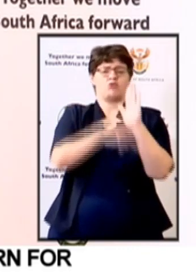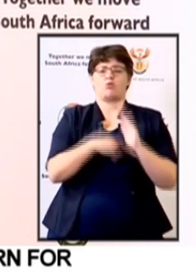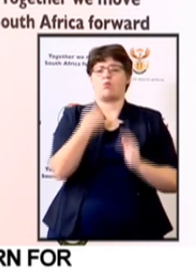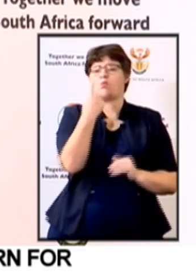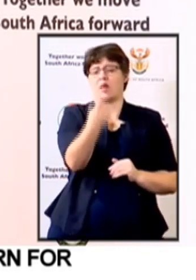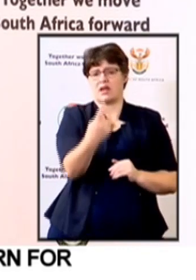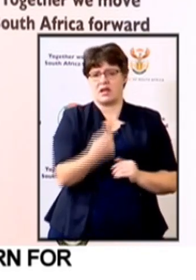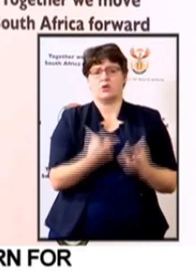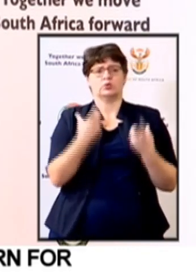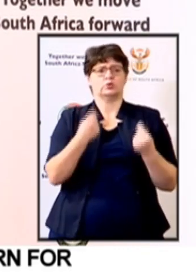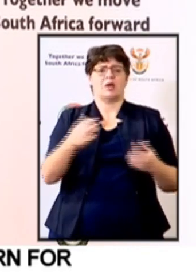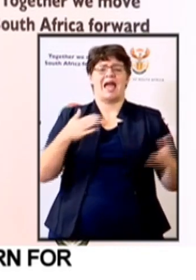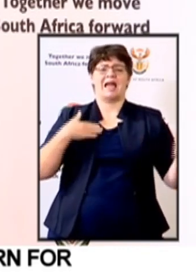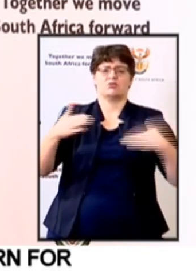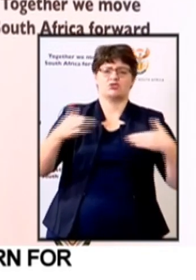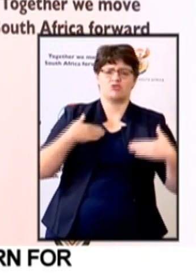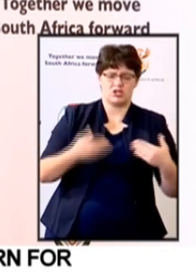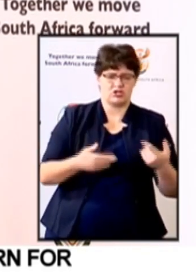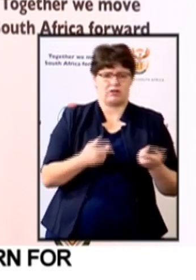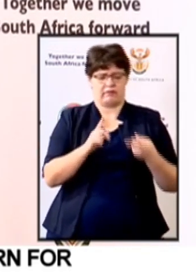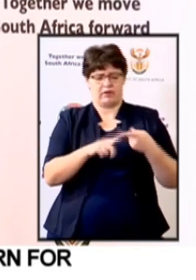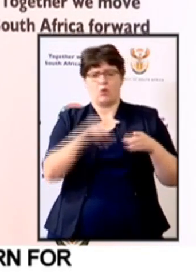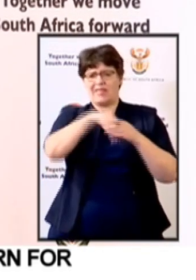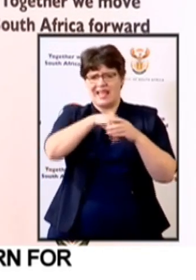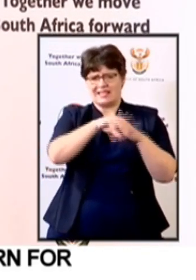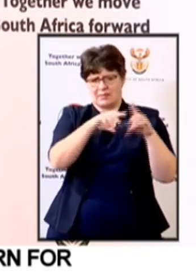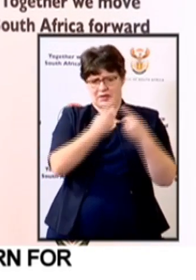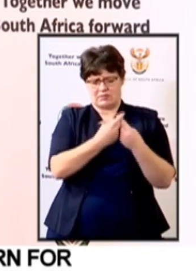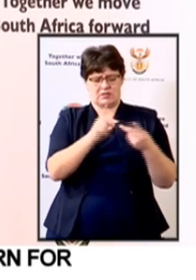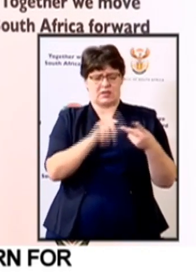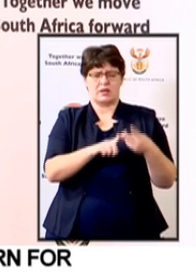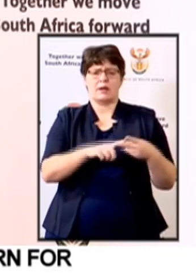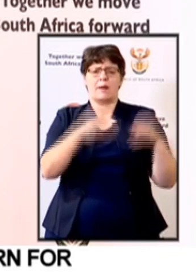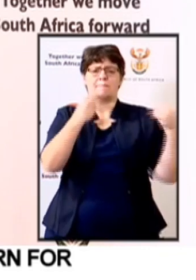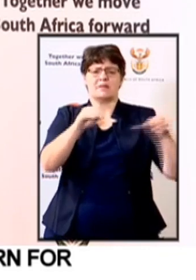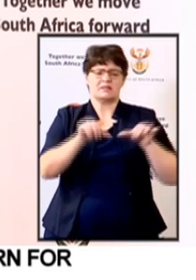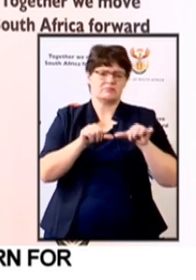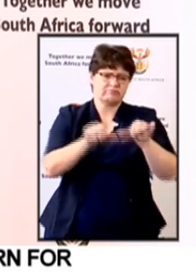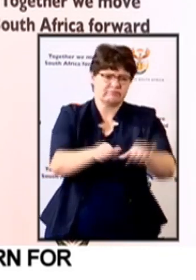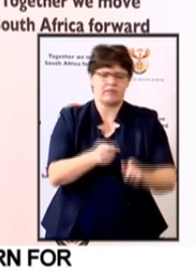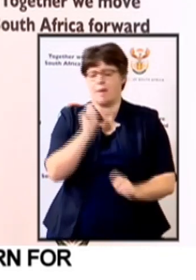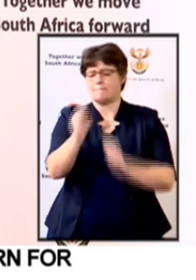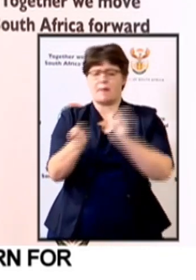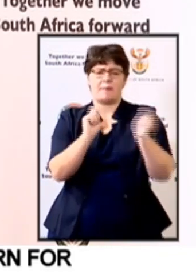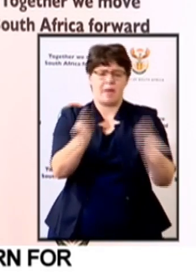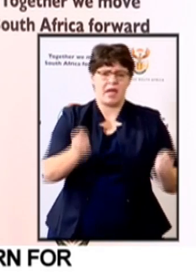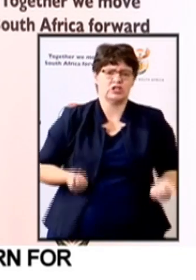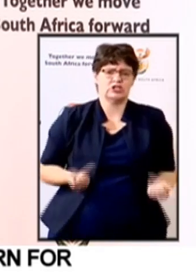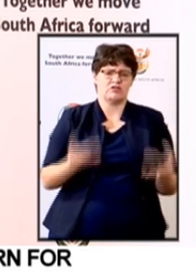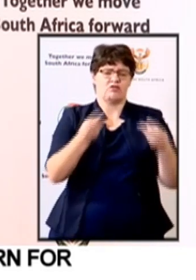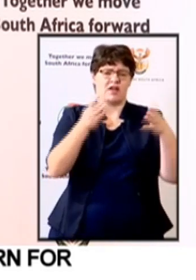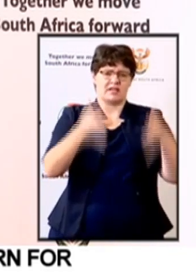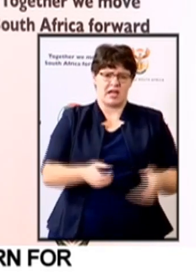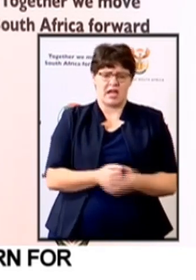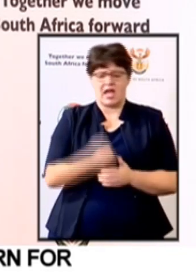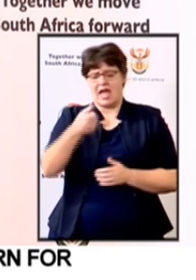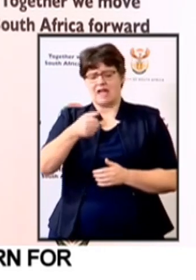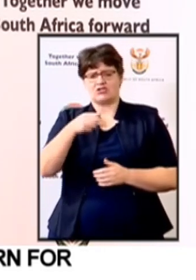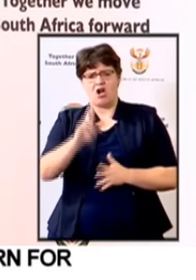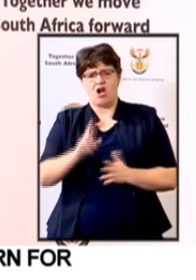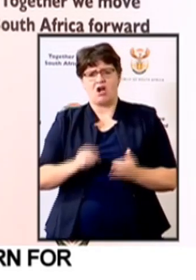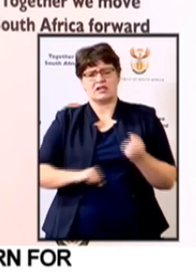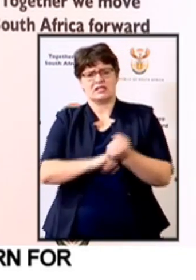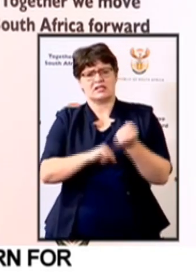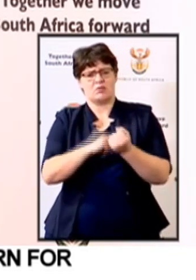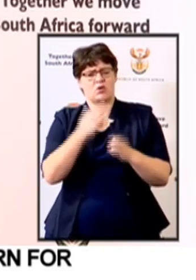has to do with administration in departments, business continuity, payment of service providers, HR support work that needs